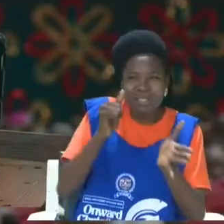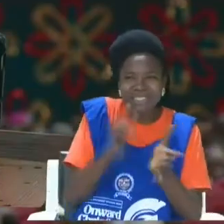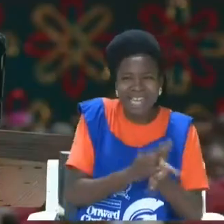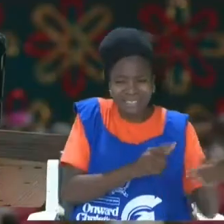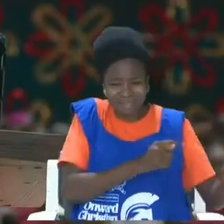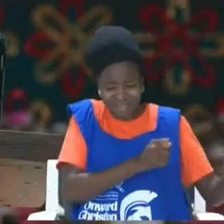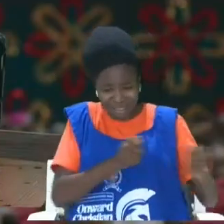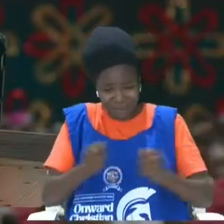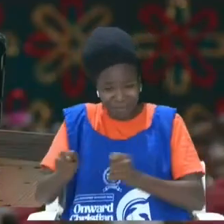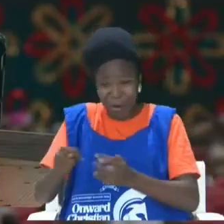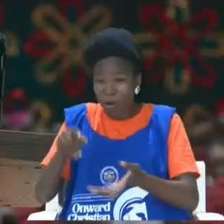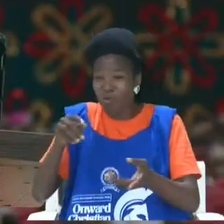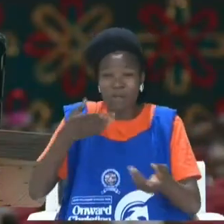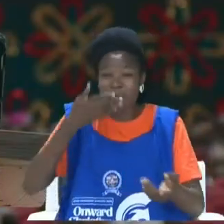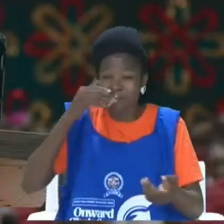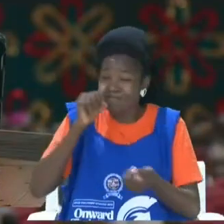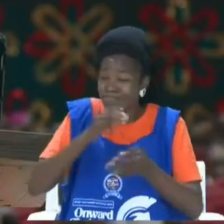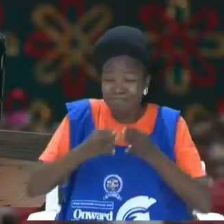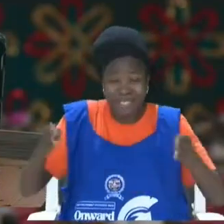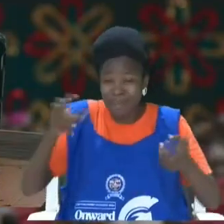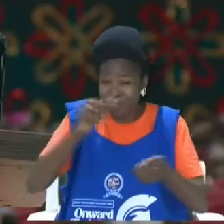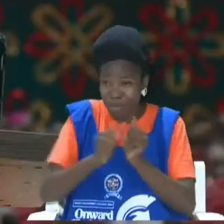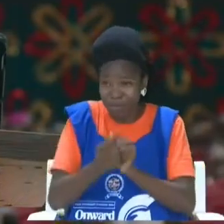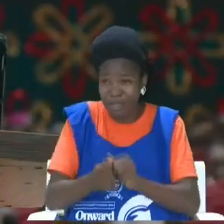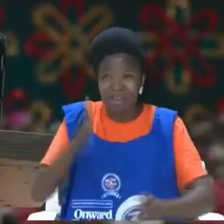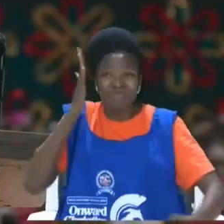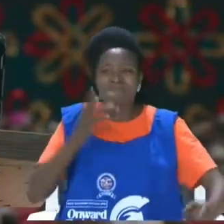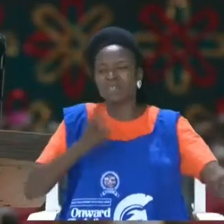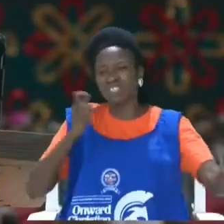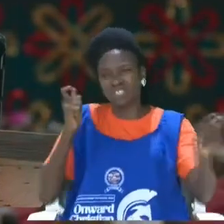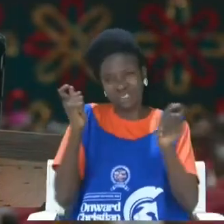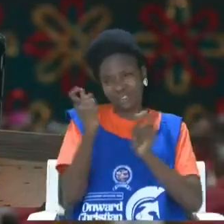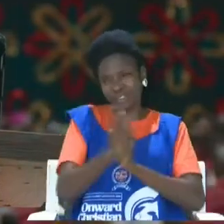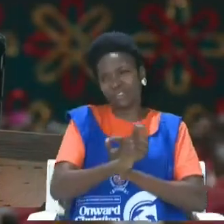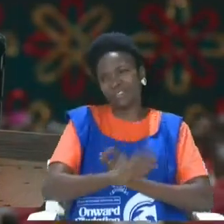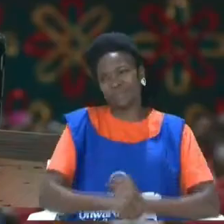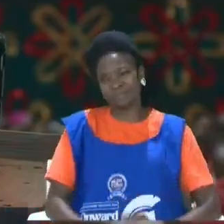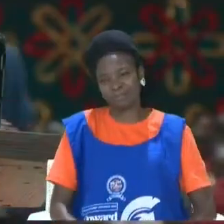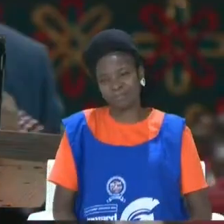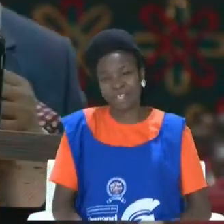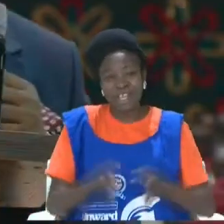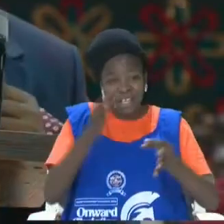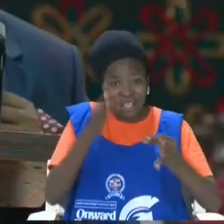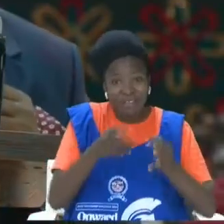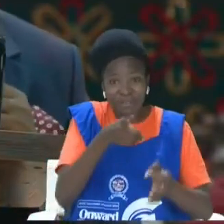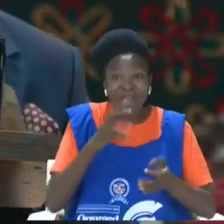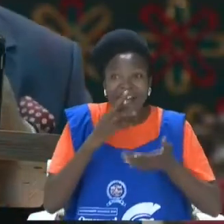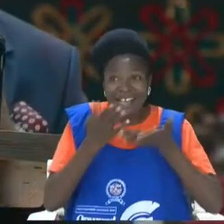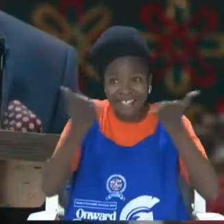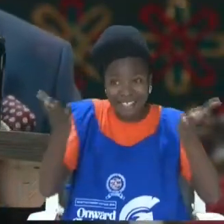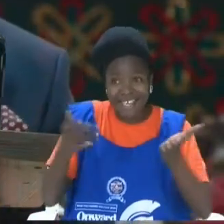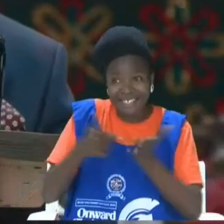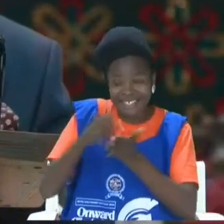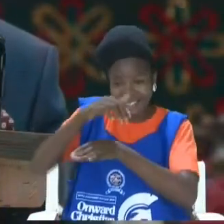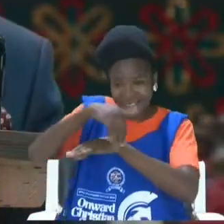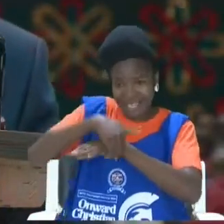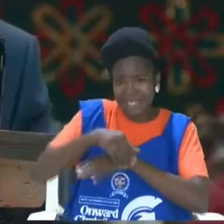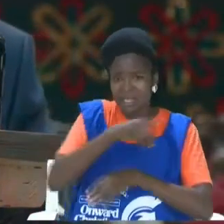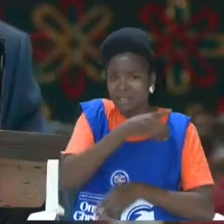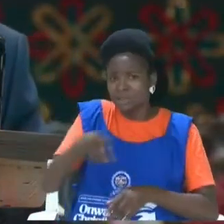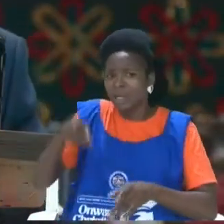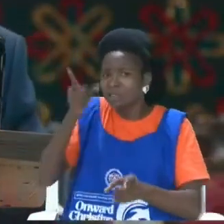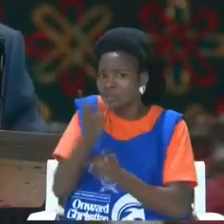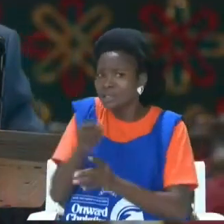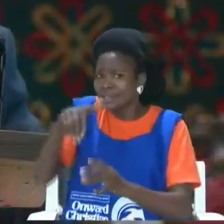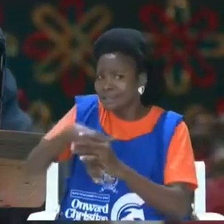irreversible problems will be reversed. If you're here tonight and you are in such a